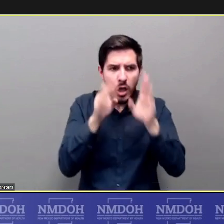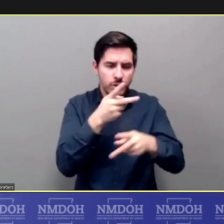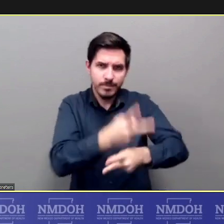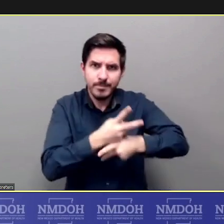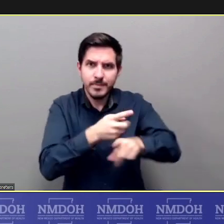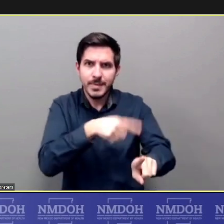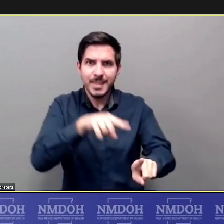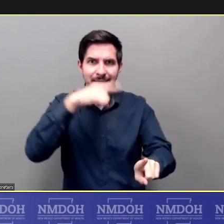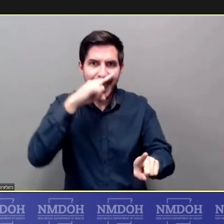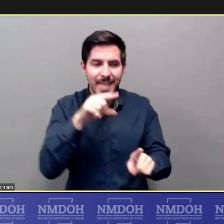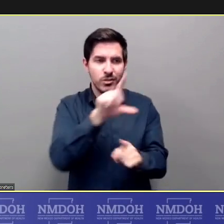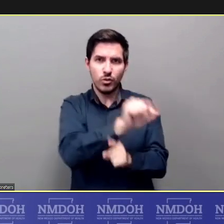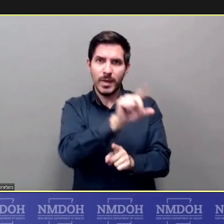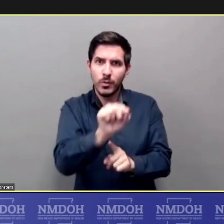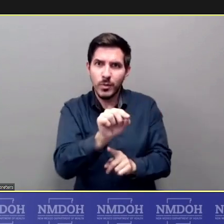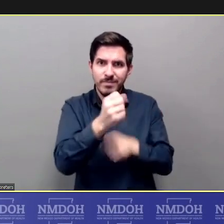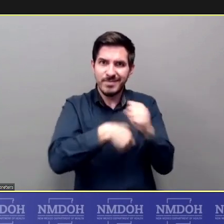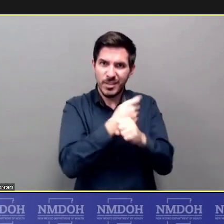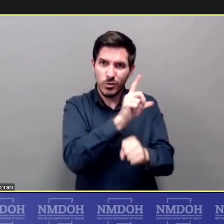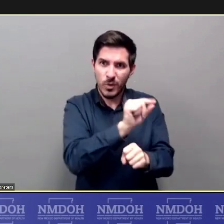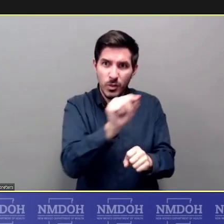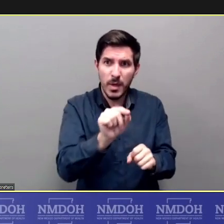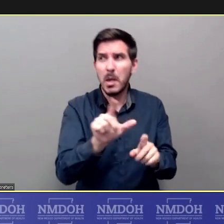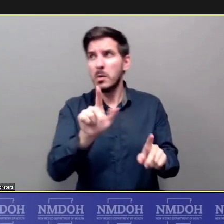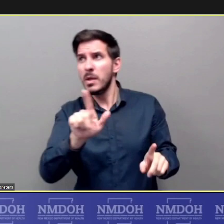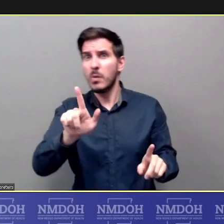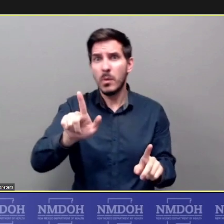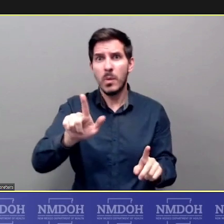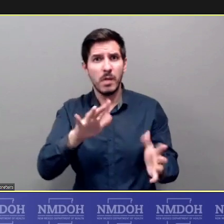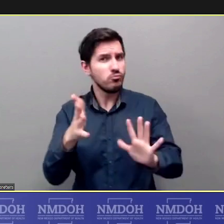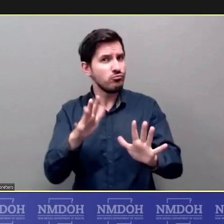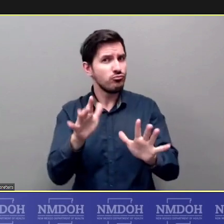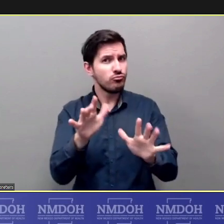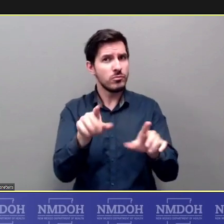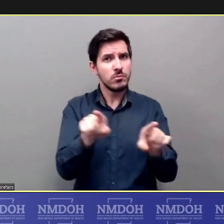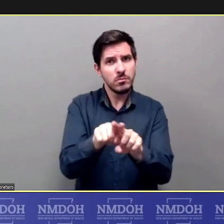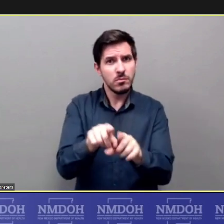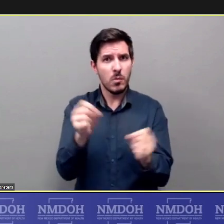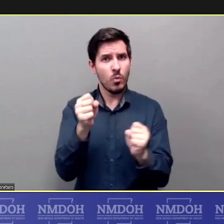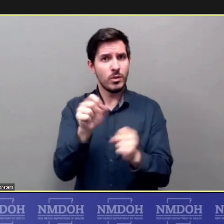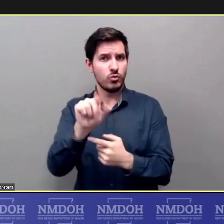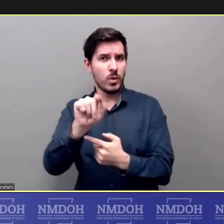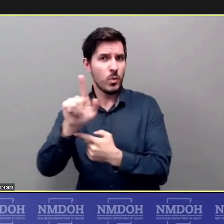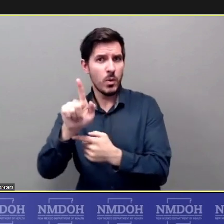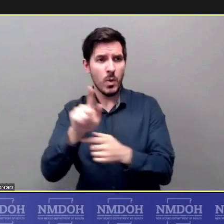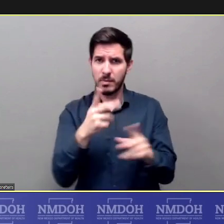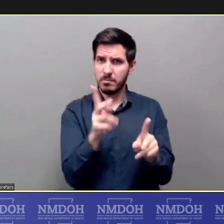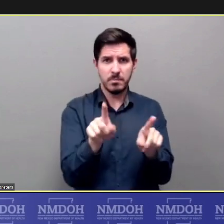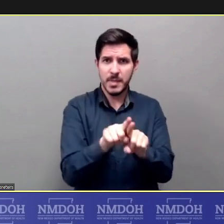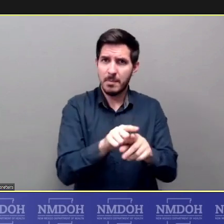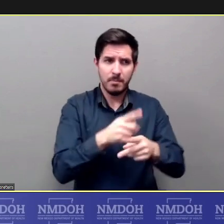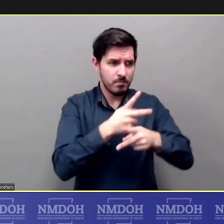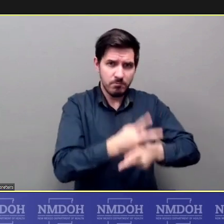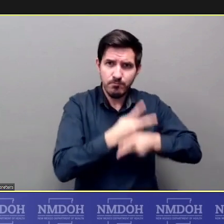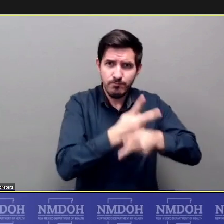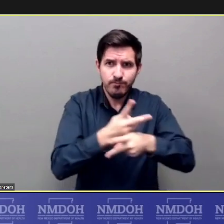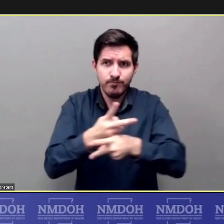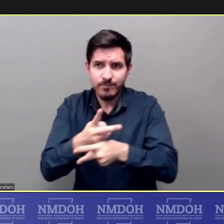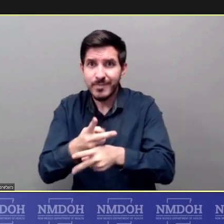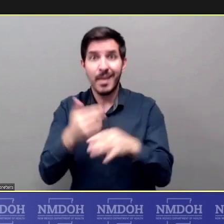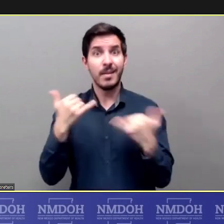in 2020 and to a fairly large extent in the winter of 2021. And but